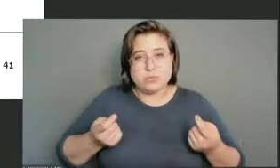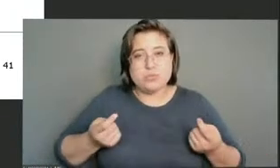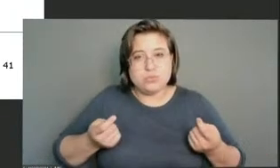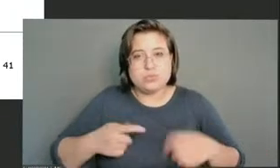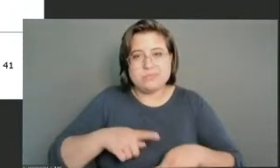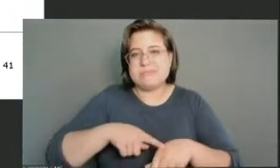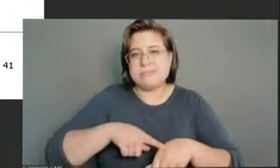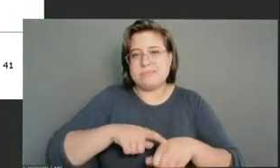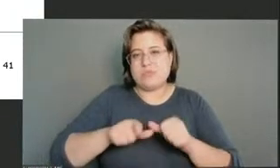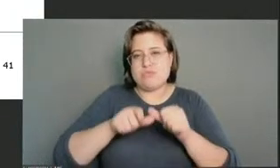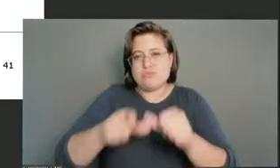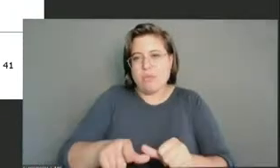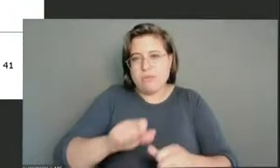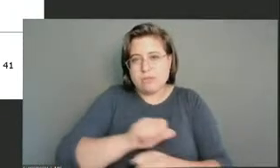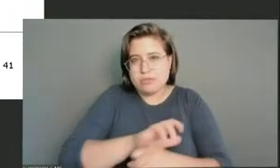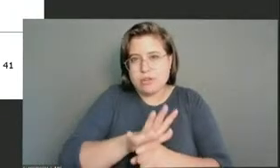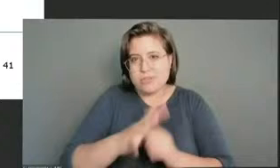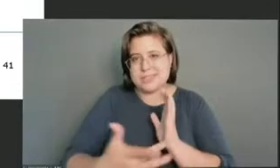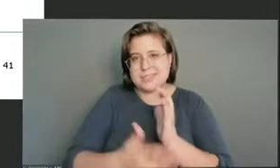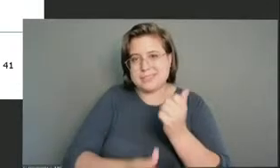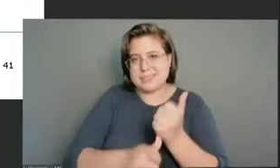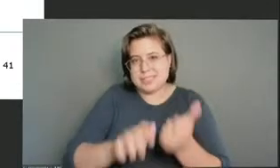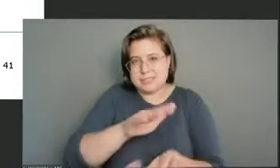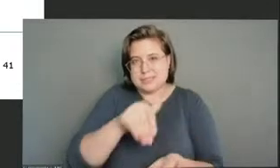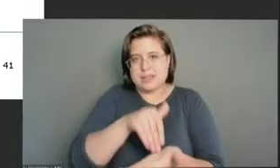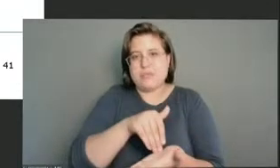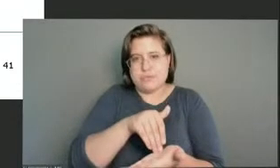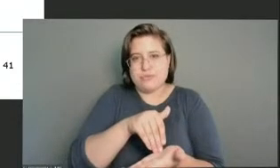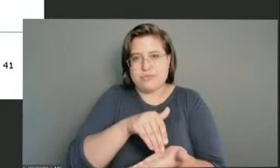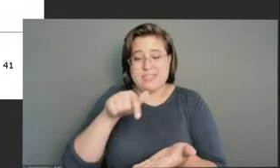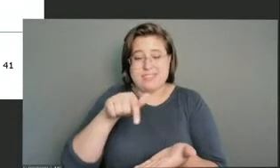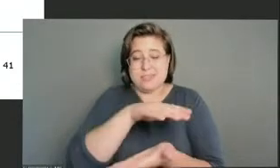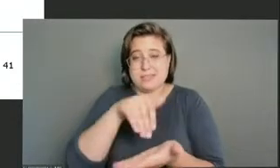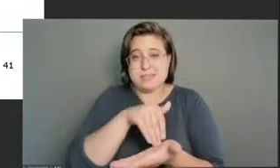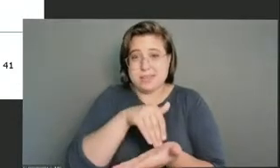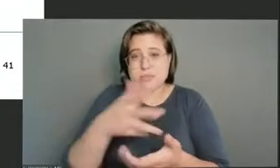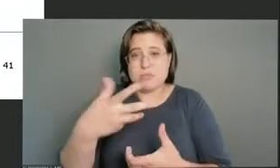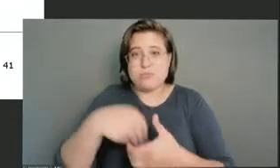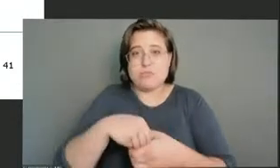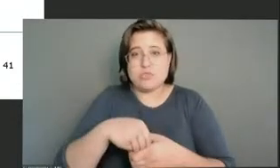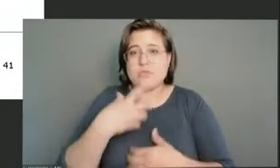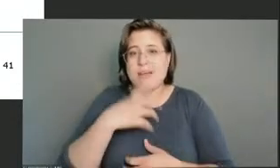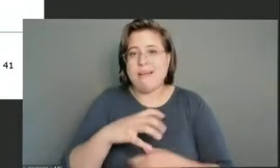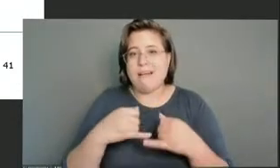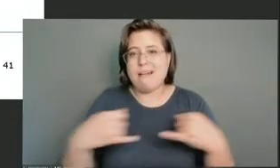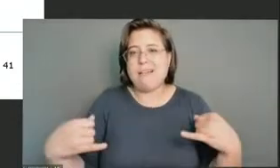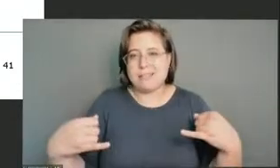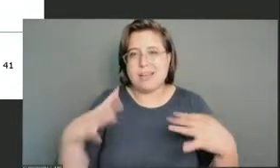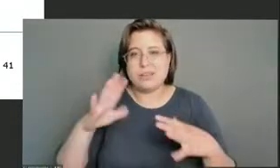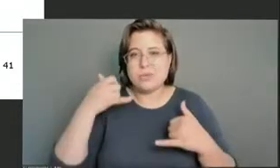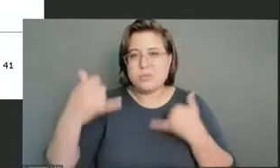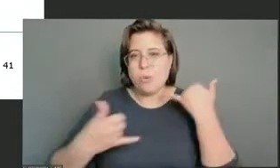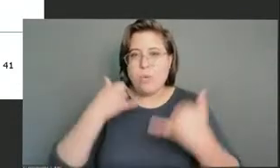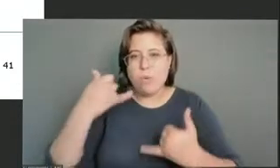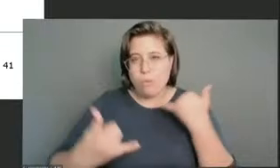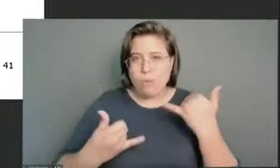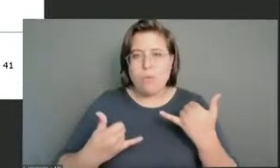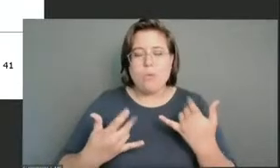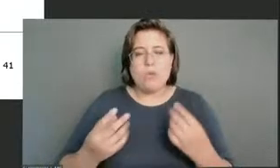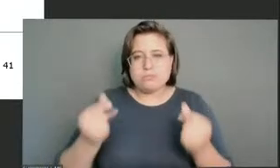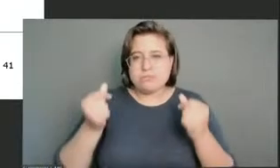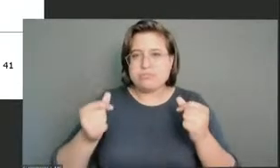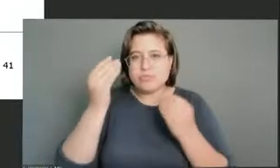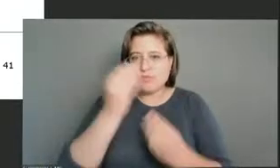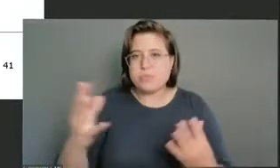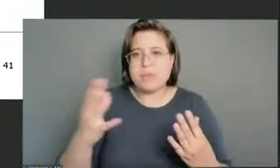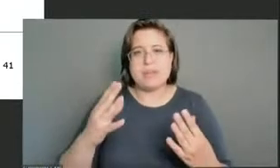technical assistance center. A technical assistance center that would include a hotline for community members and other stakeholders that need to